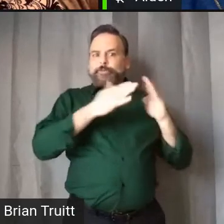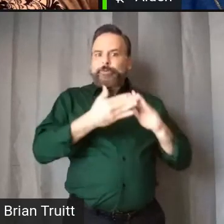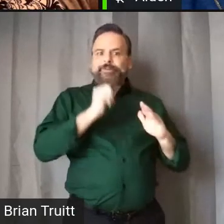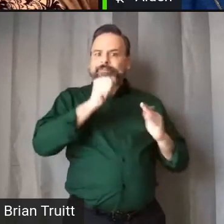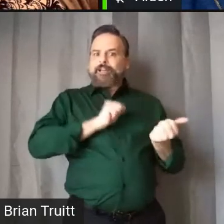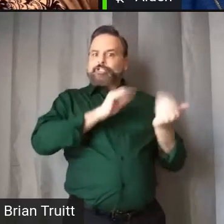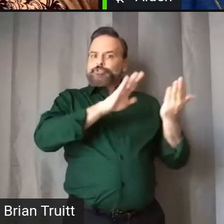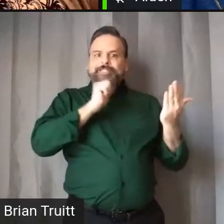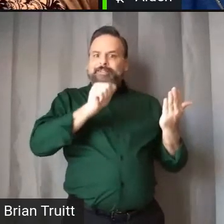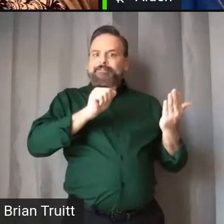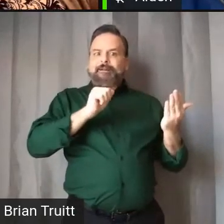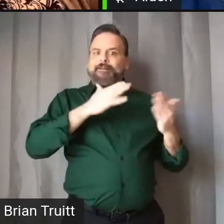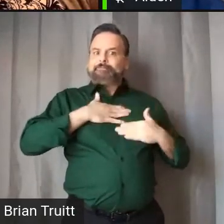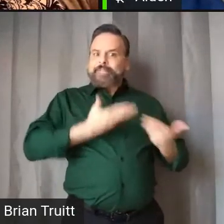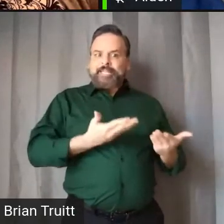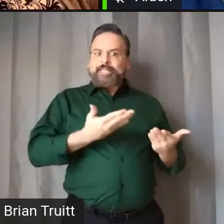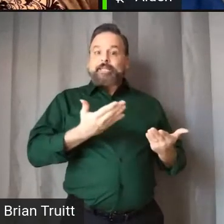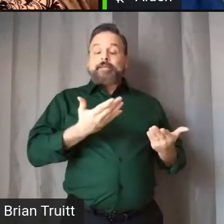addressing? So